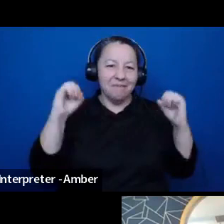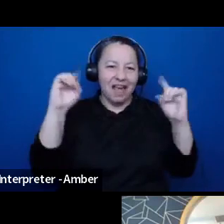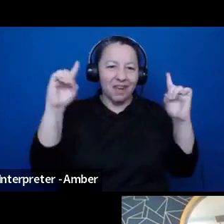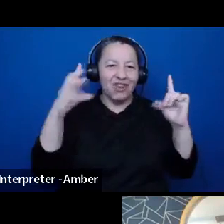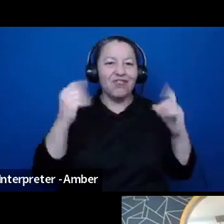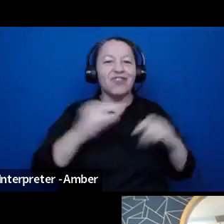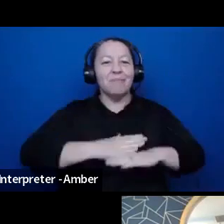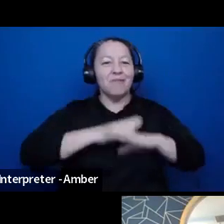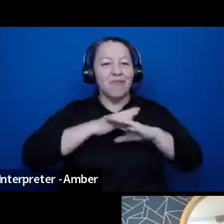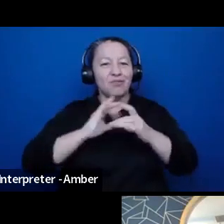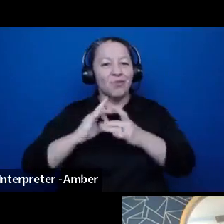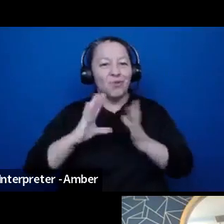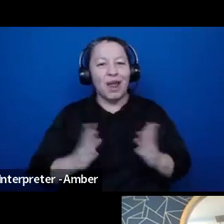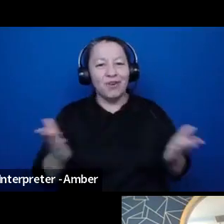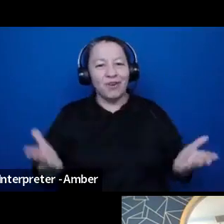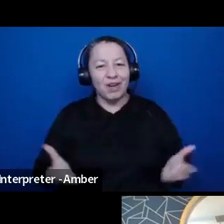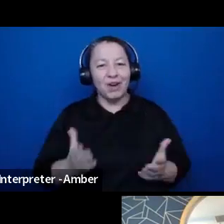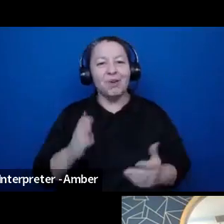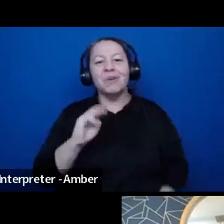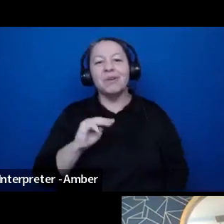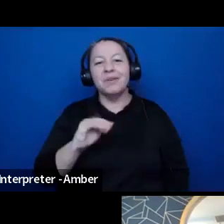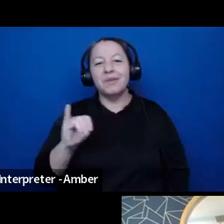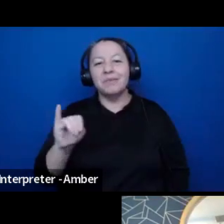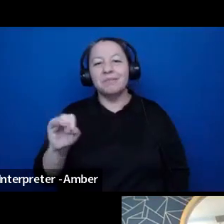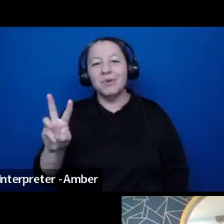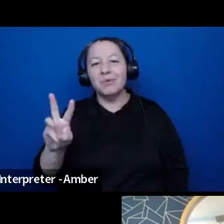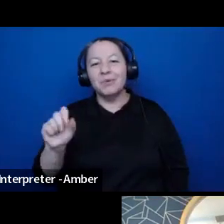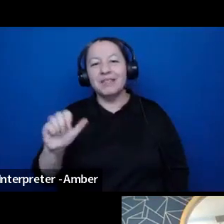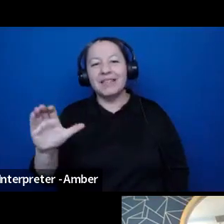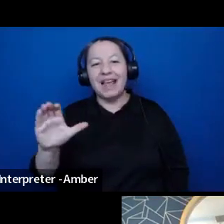with MUSAC. So welcome, everybody.